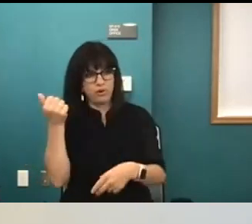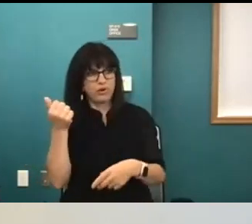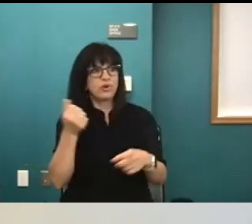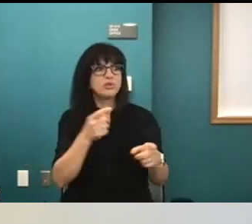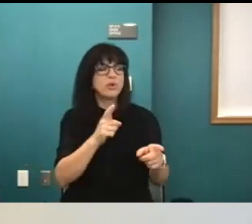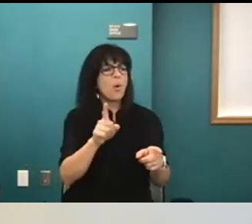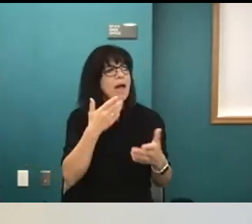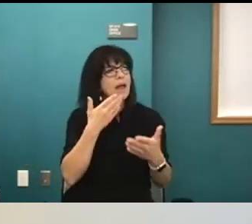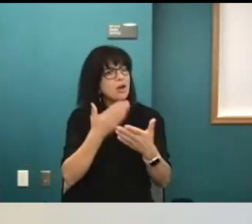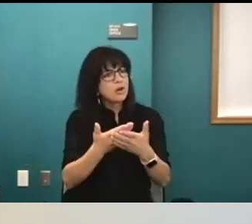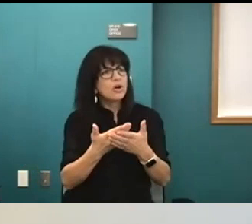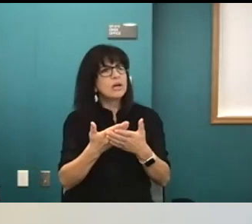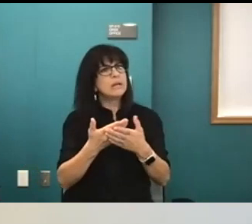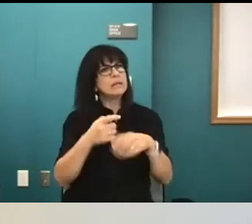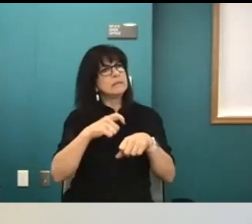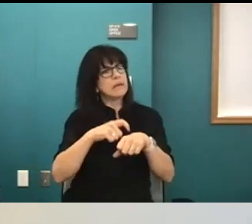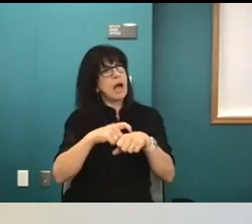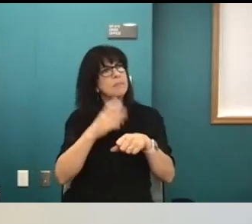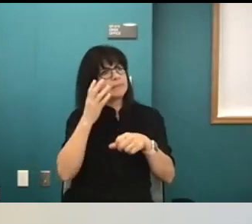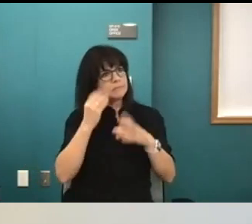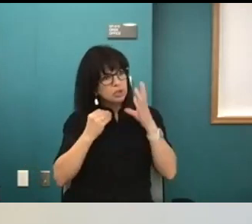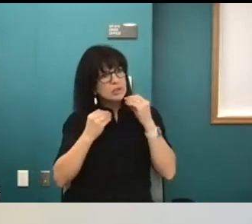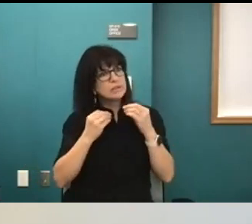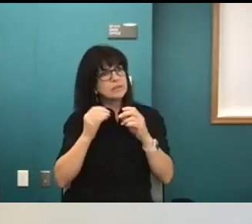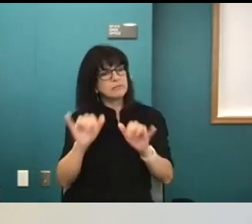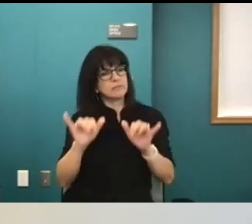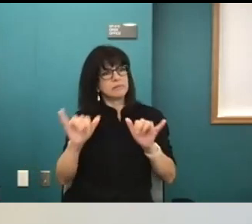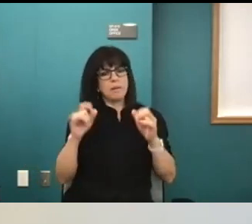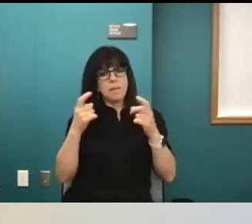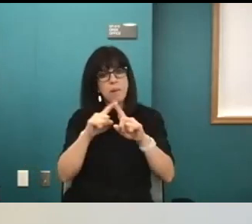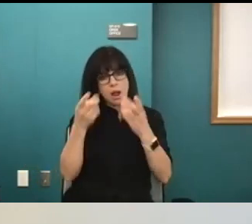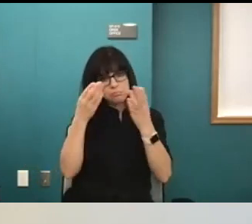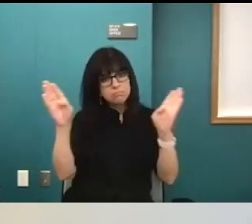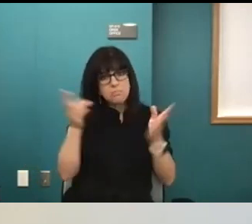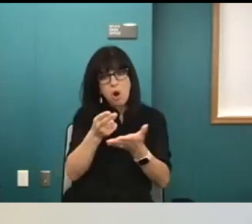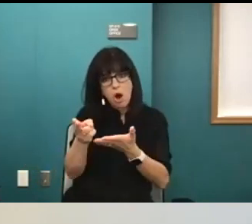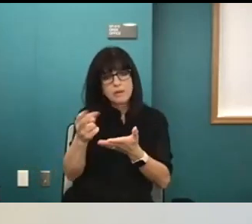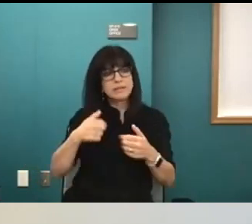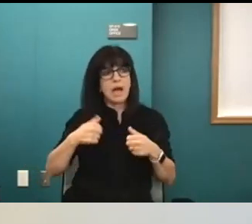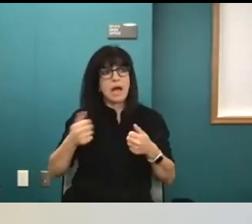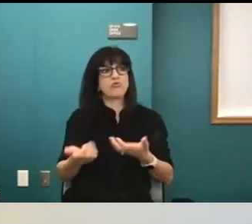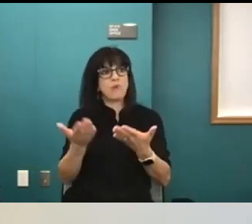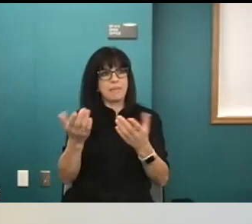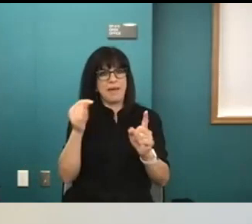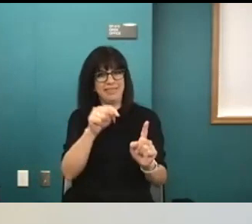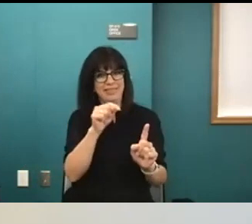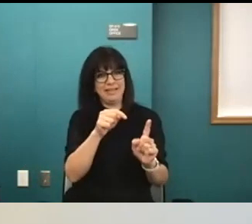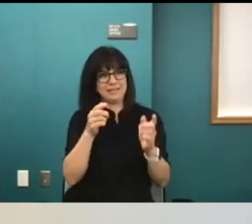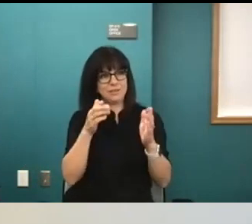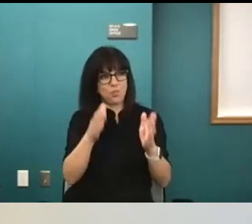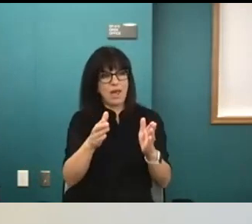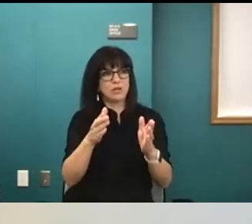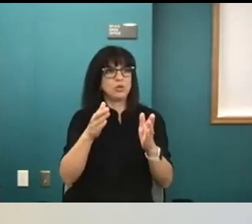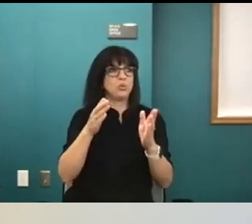good run with it, but I was very open and honest about, I definitely recommend this way to apply the adhesive.